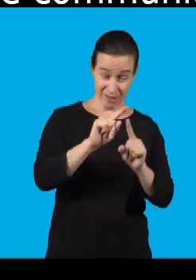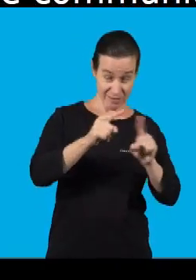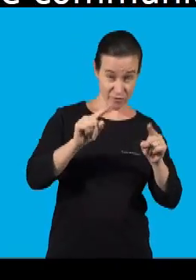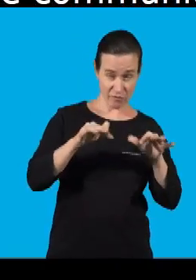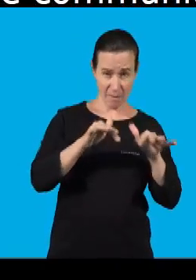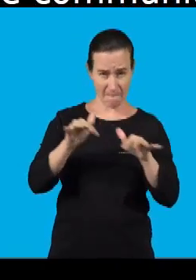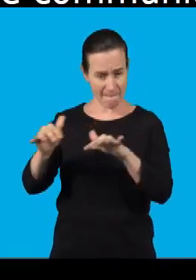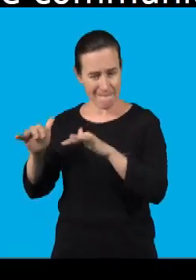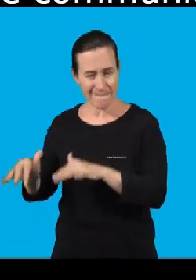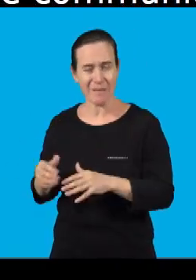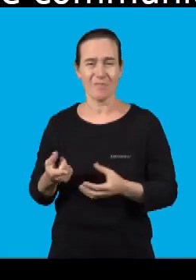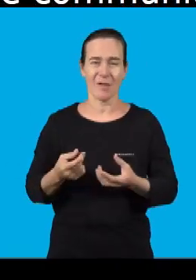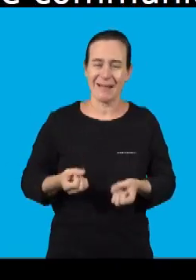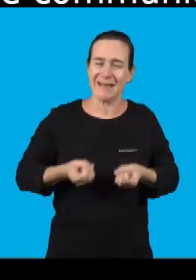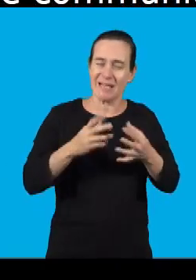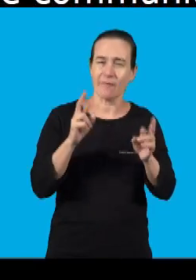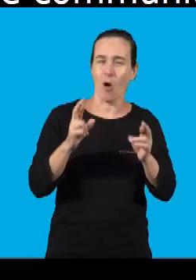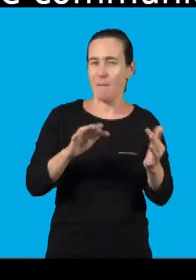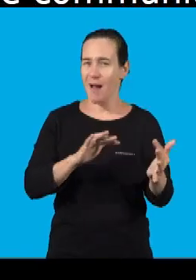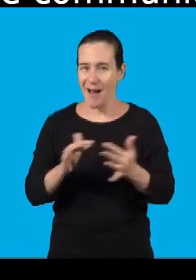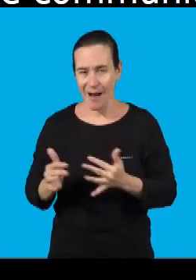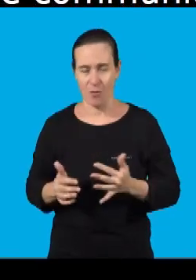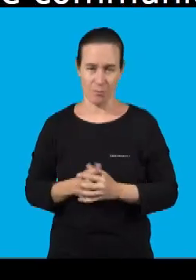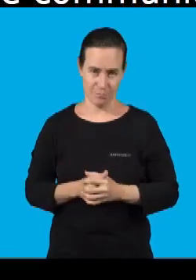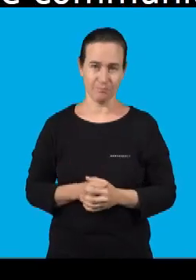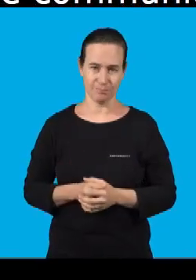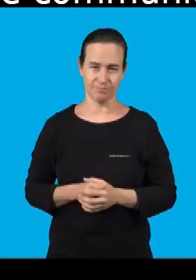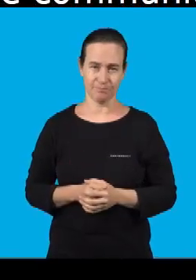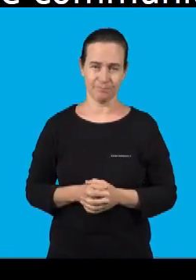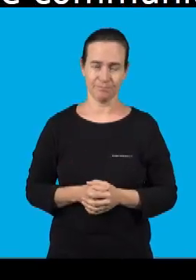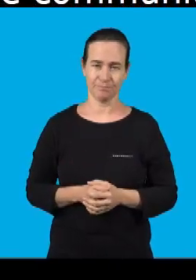those responses, the idea of hope has